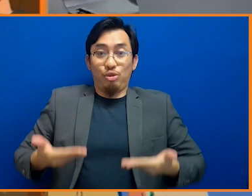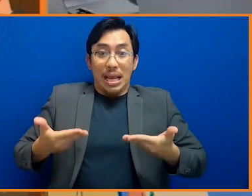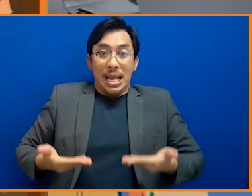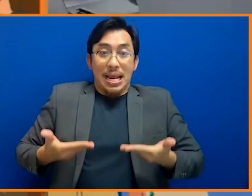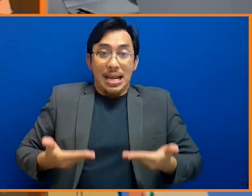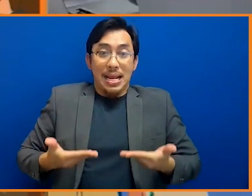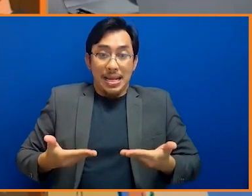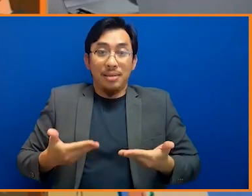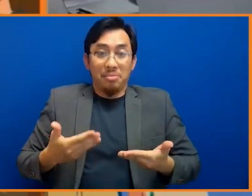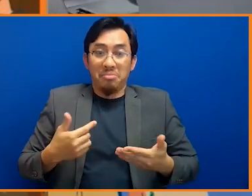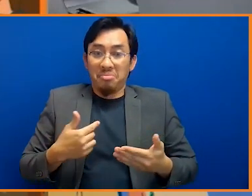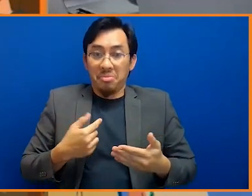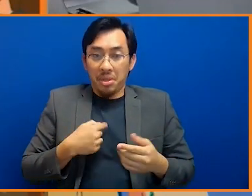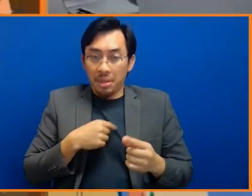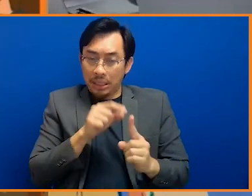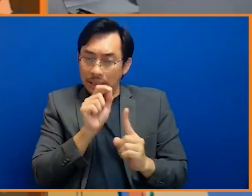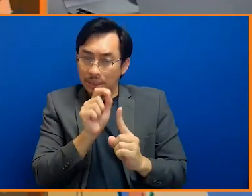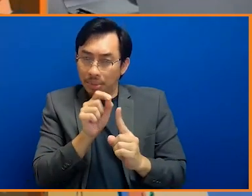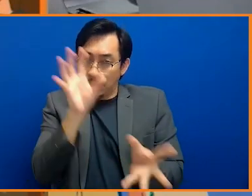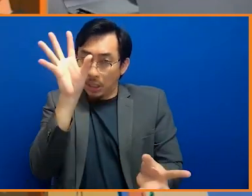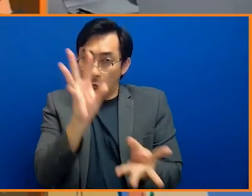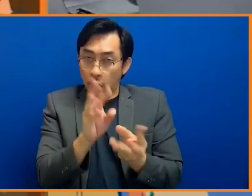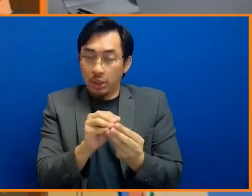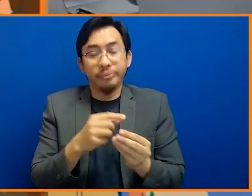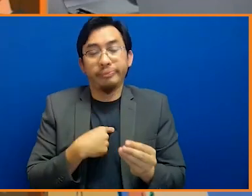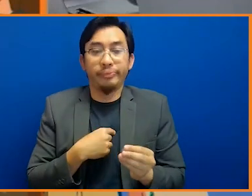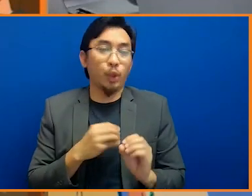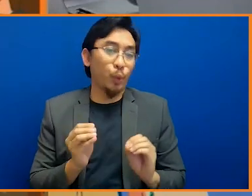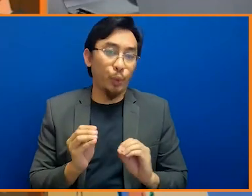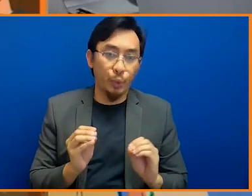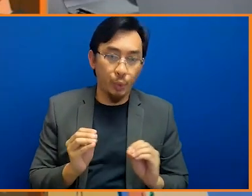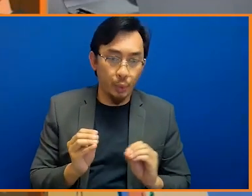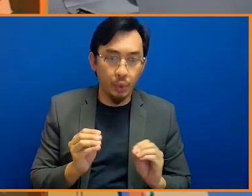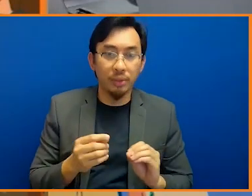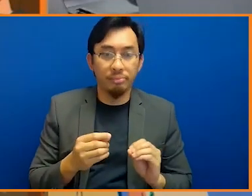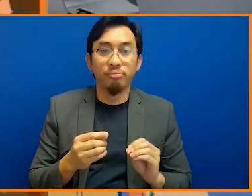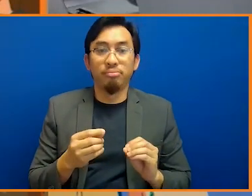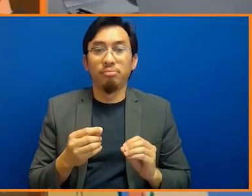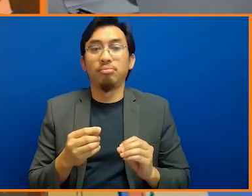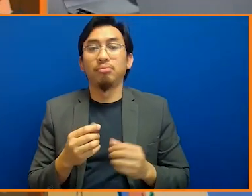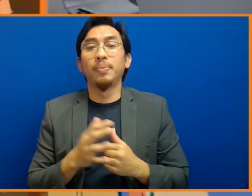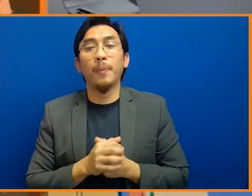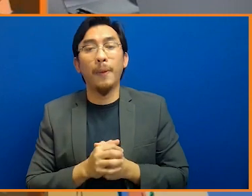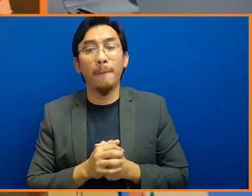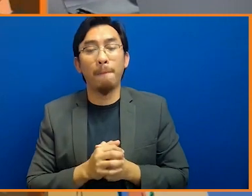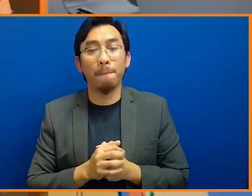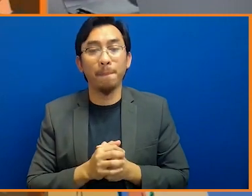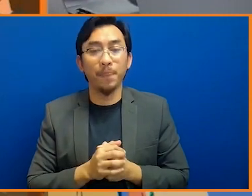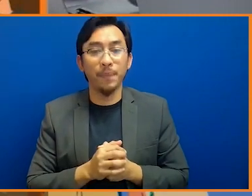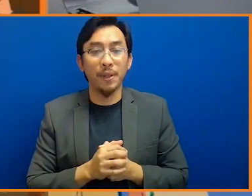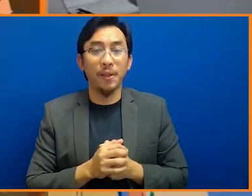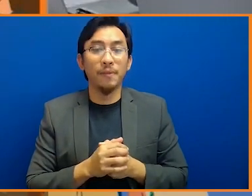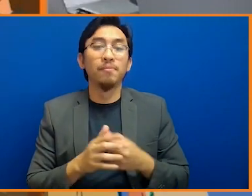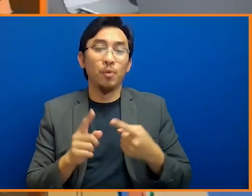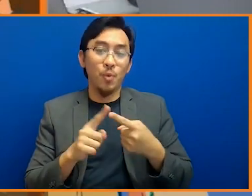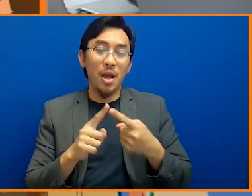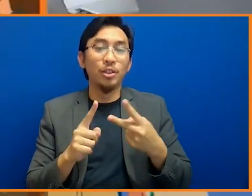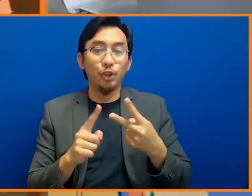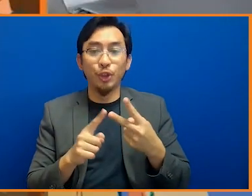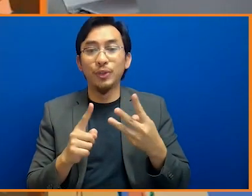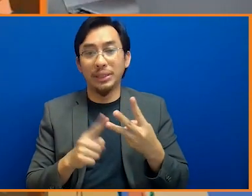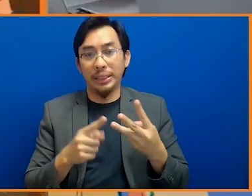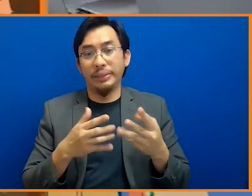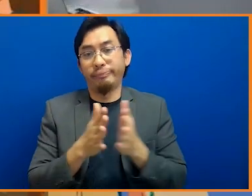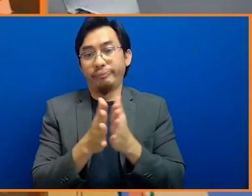for today. I don't have specific conclusions to the session that we have delivered from session 1, 2,